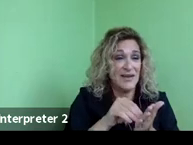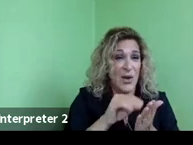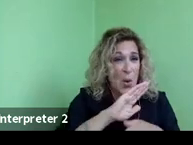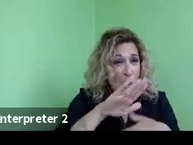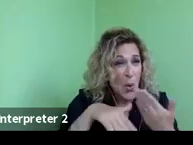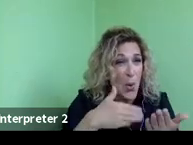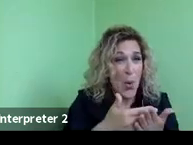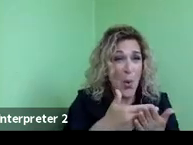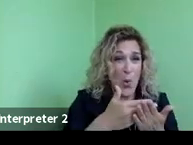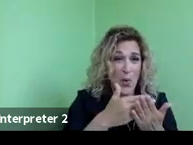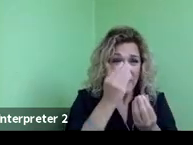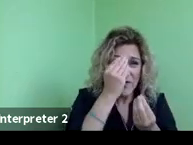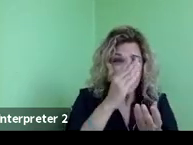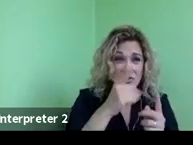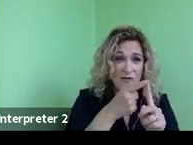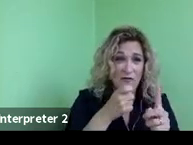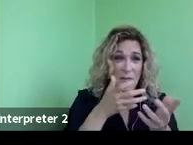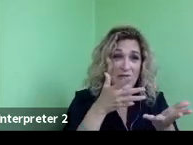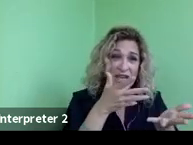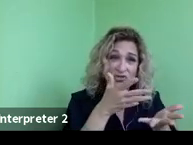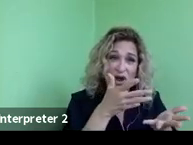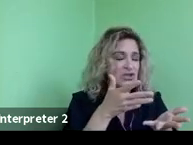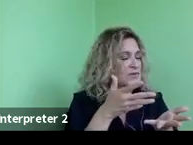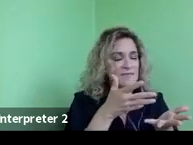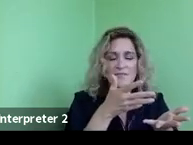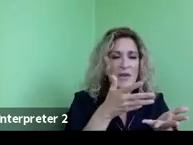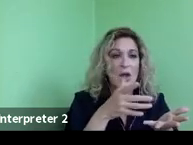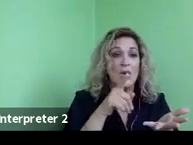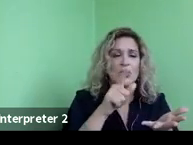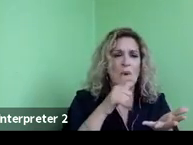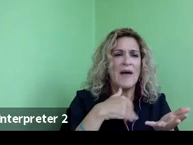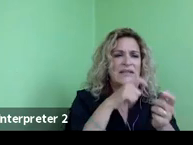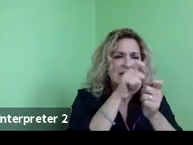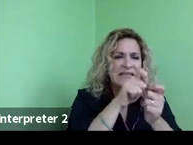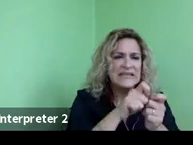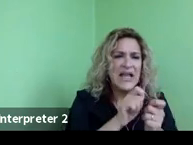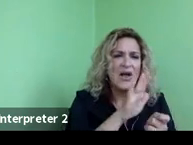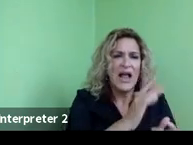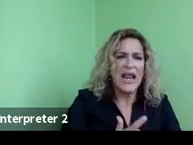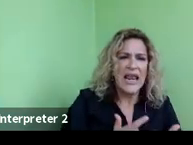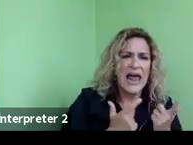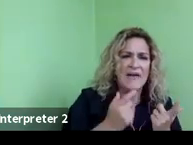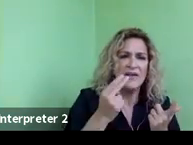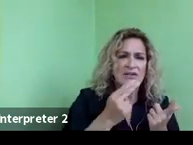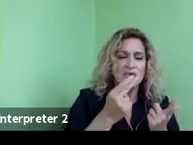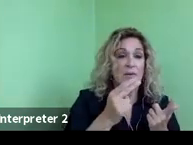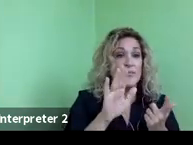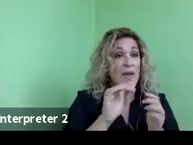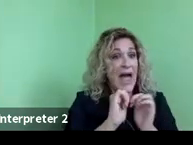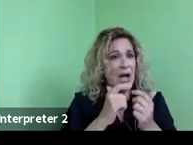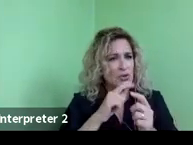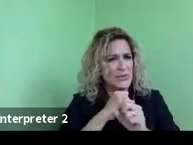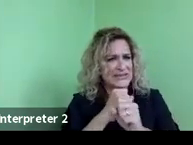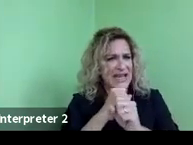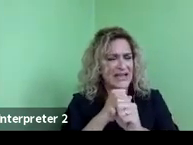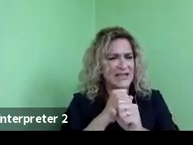interaction, and you don't need to have a detailed life history. The best way to protect against harmful breaches of